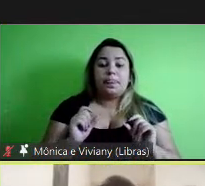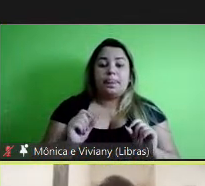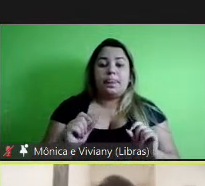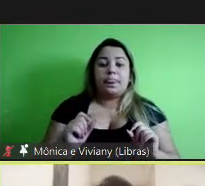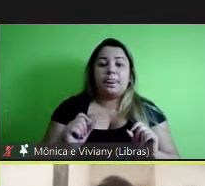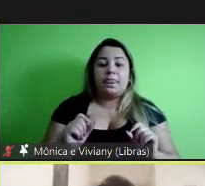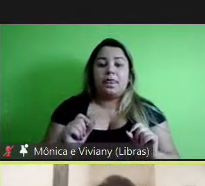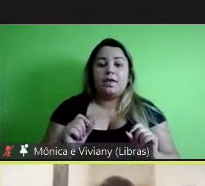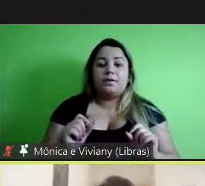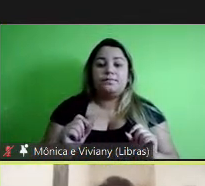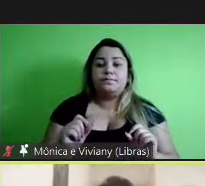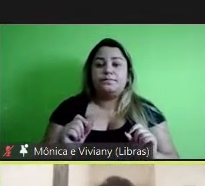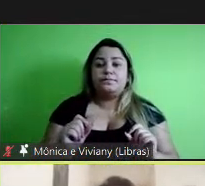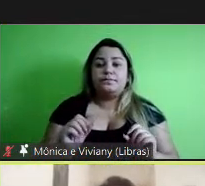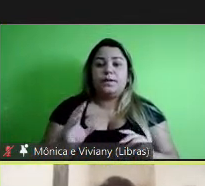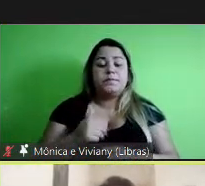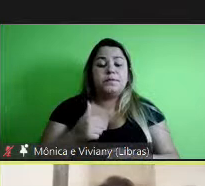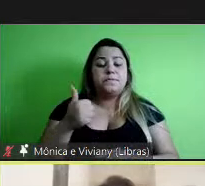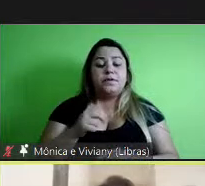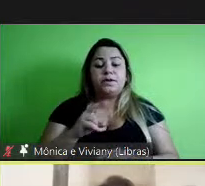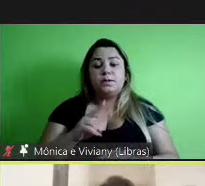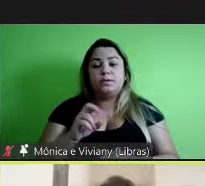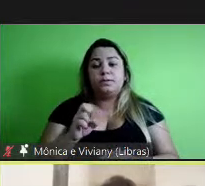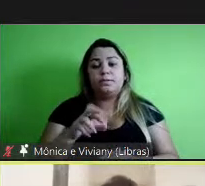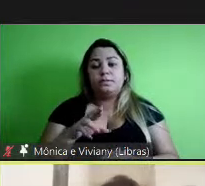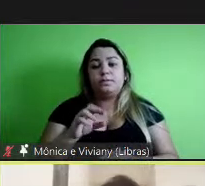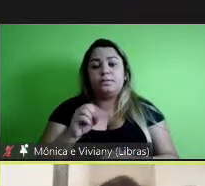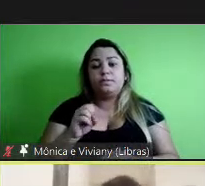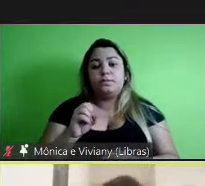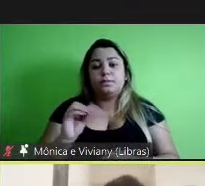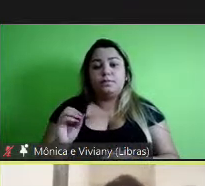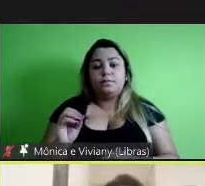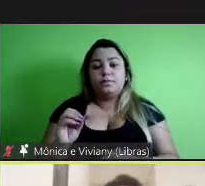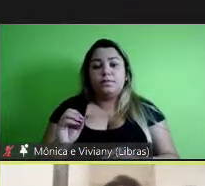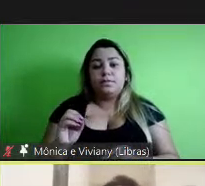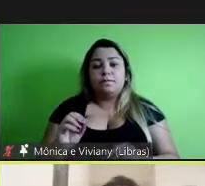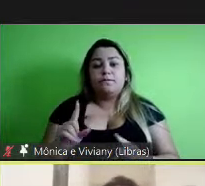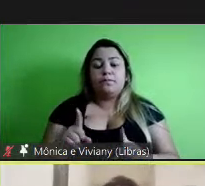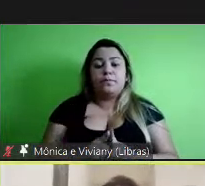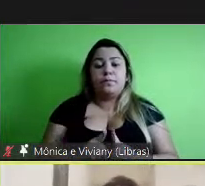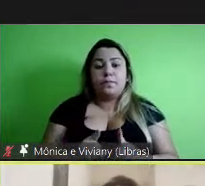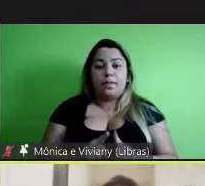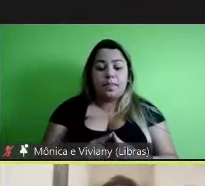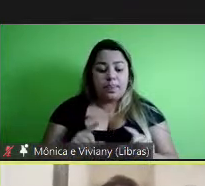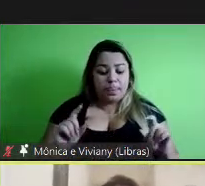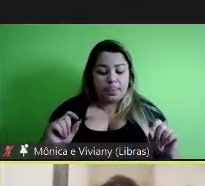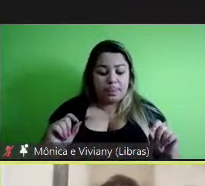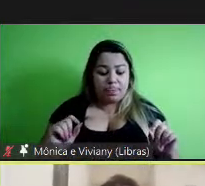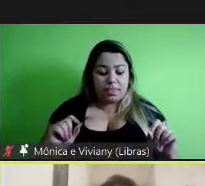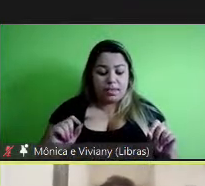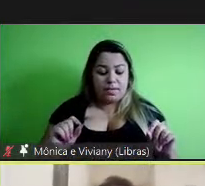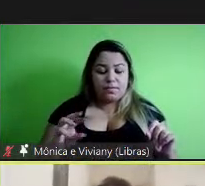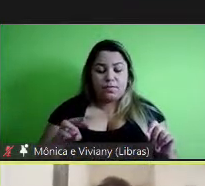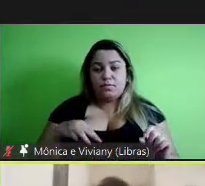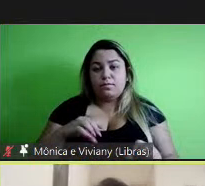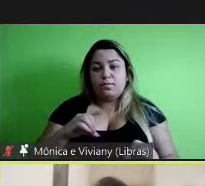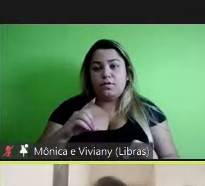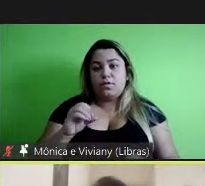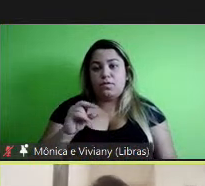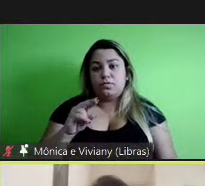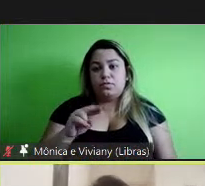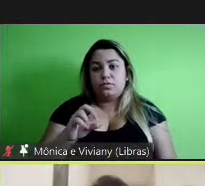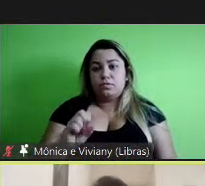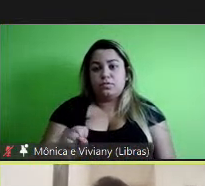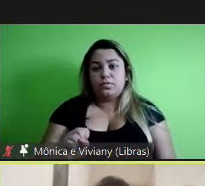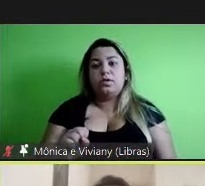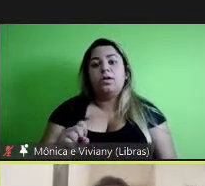the courses. We have a first version, which was the one that we did with the